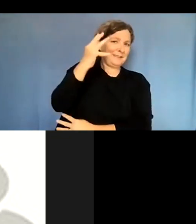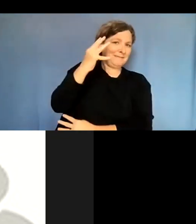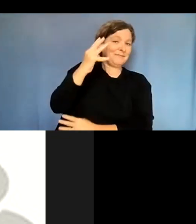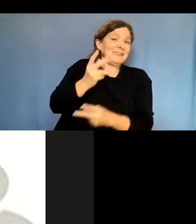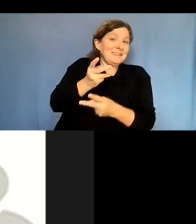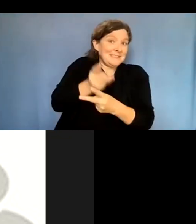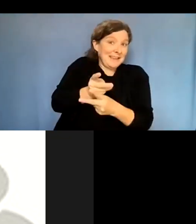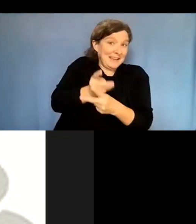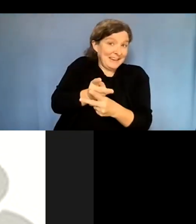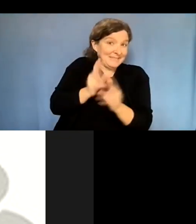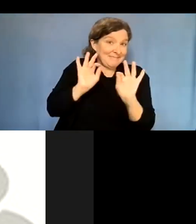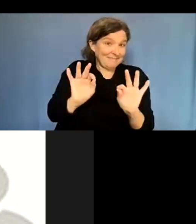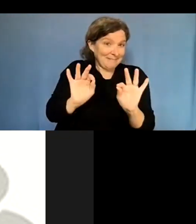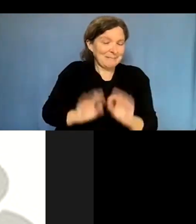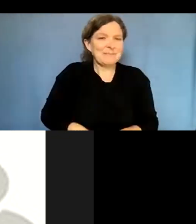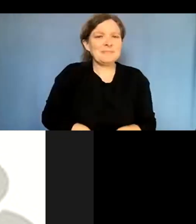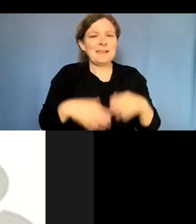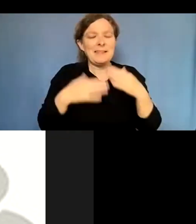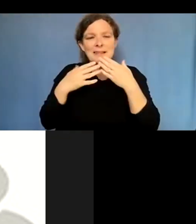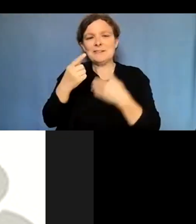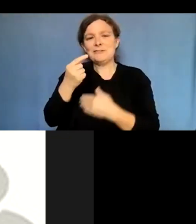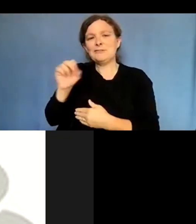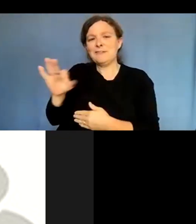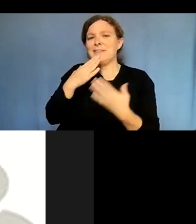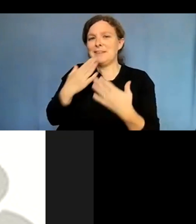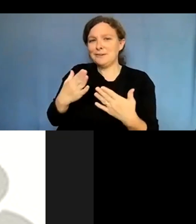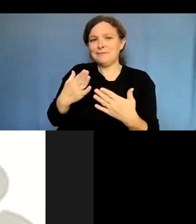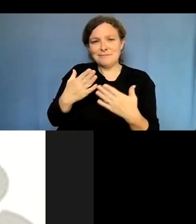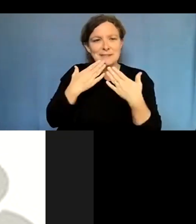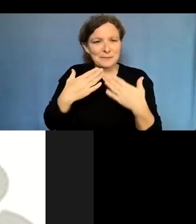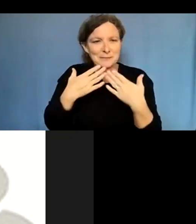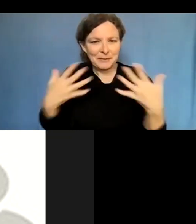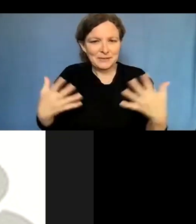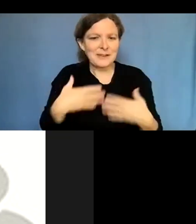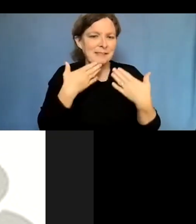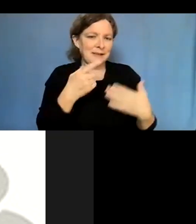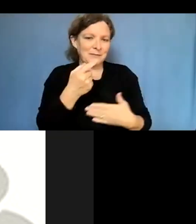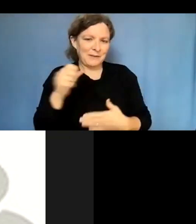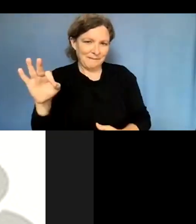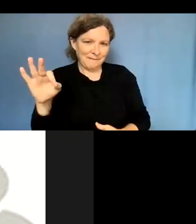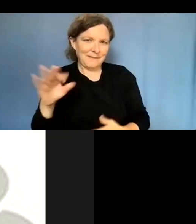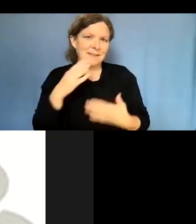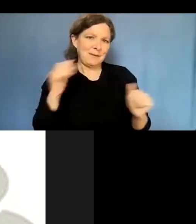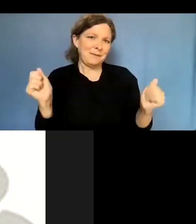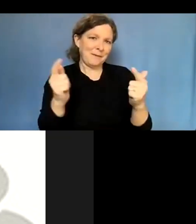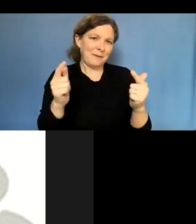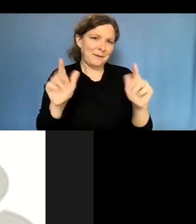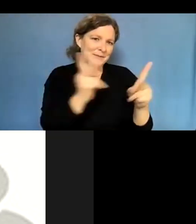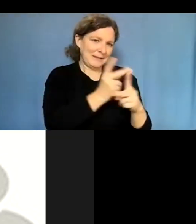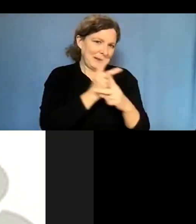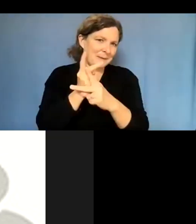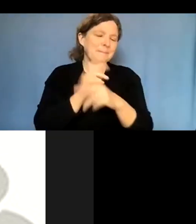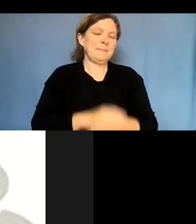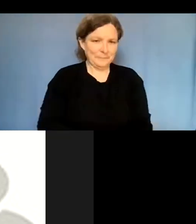care. Thanks. It was great to be with everyone. Thank you, Geoff. Thanks, everyone. Take care.